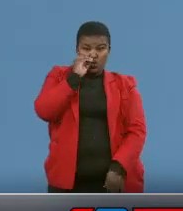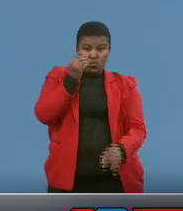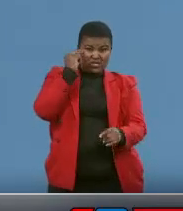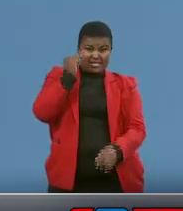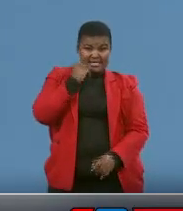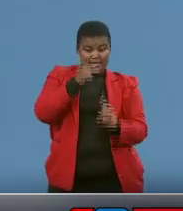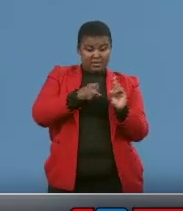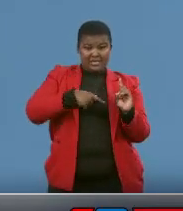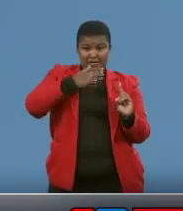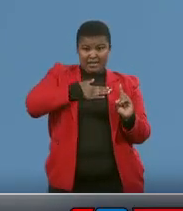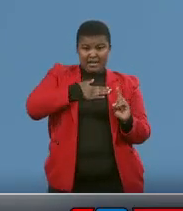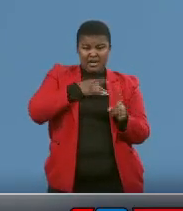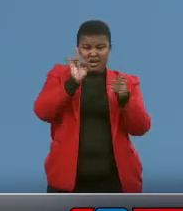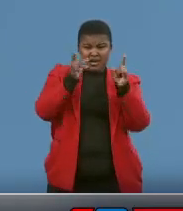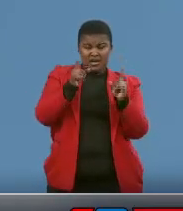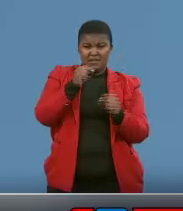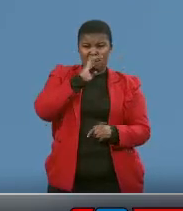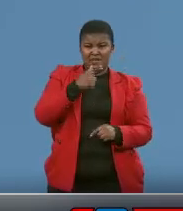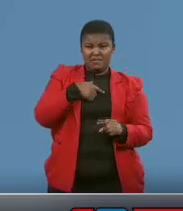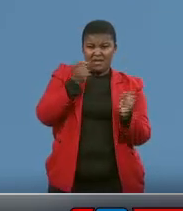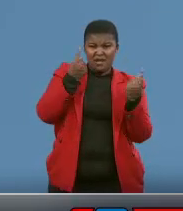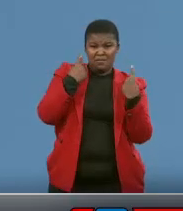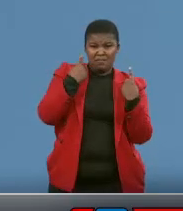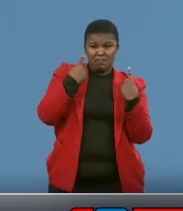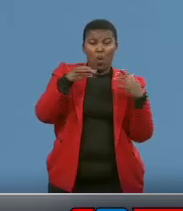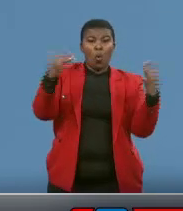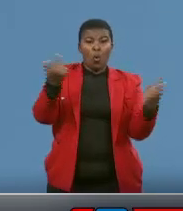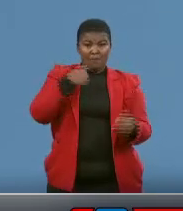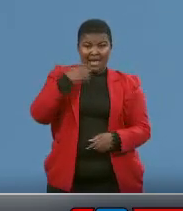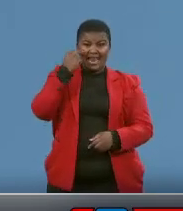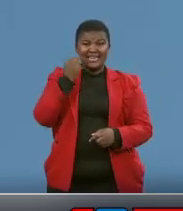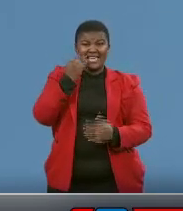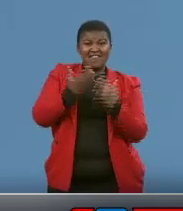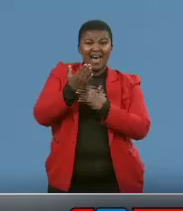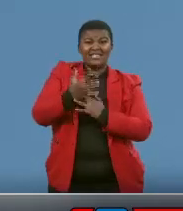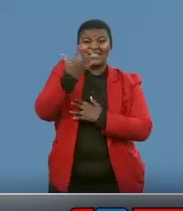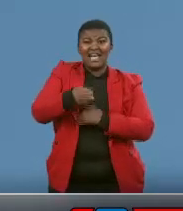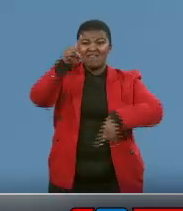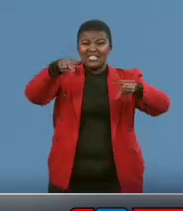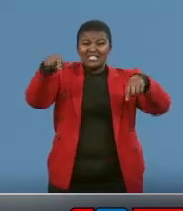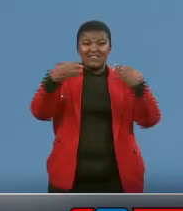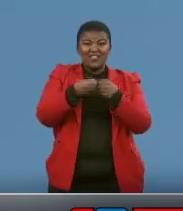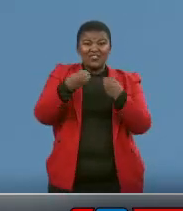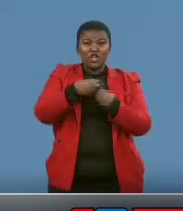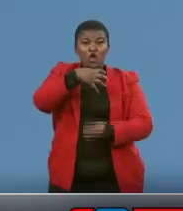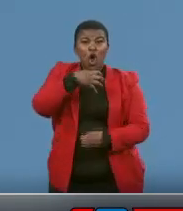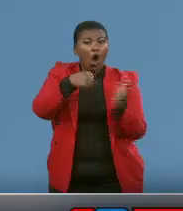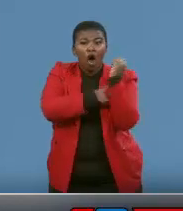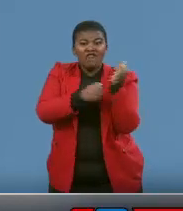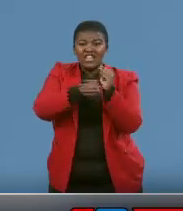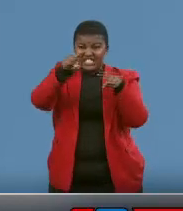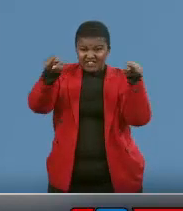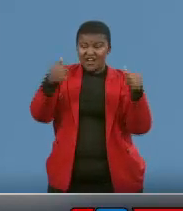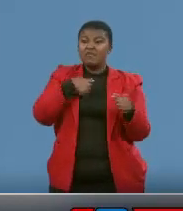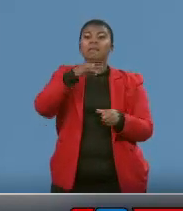access? Does it mean that as a deaf person, I can walk to any government office or any sector and be able to use my language as an